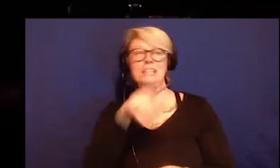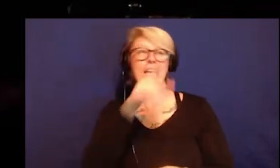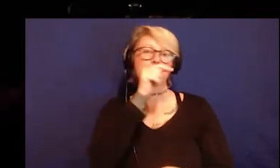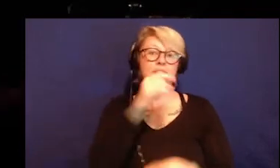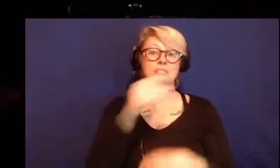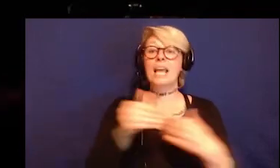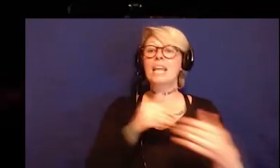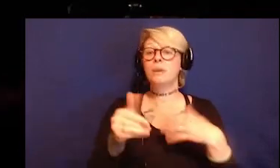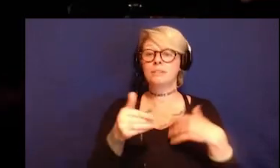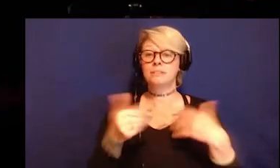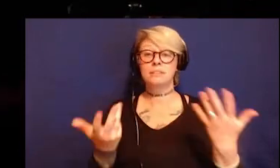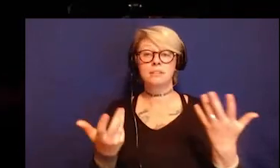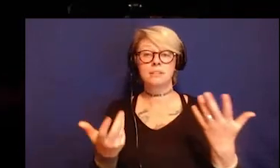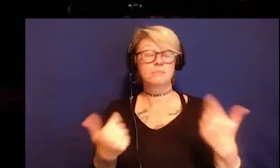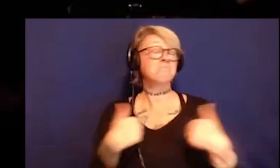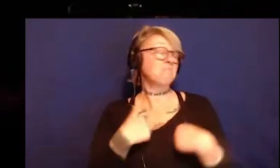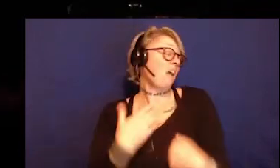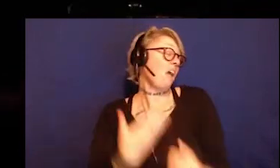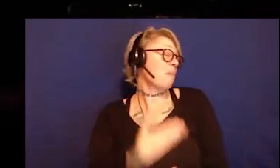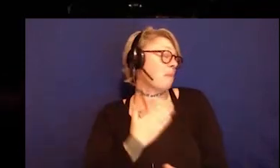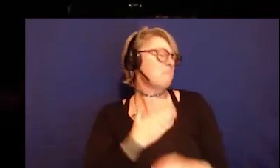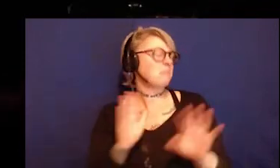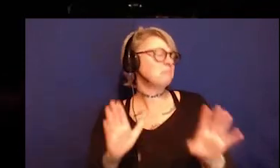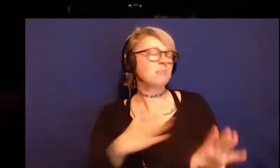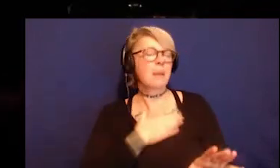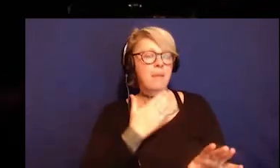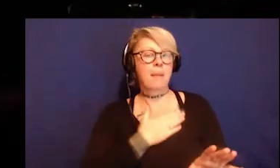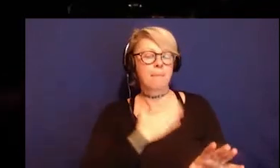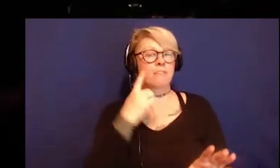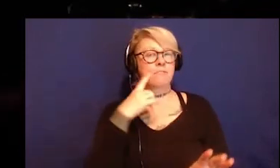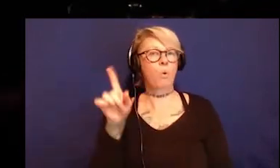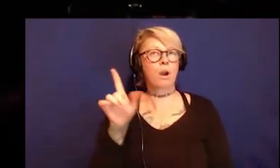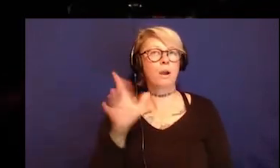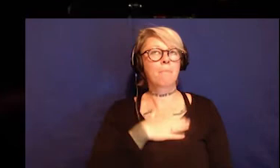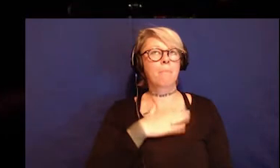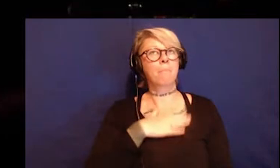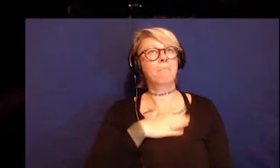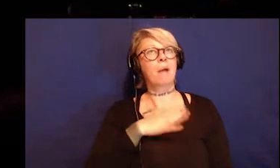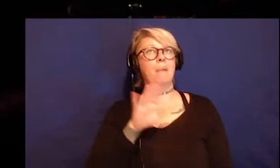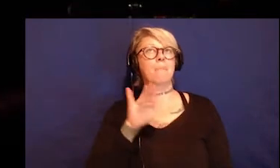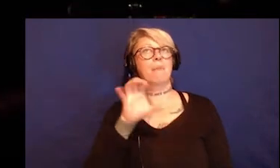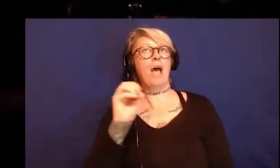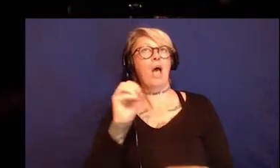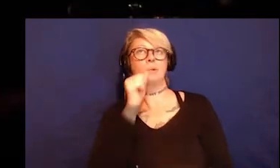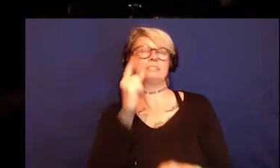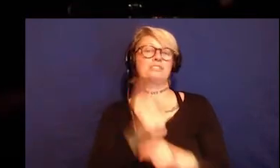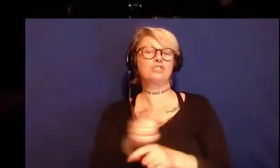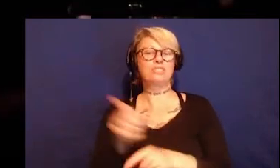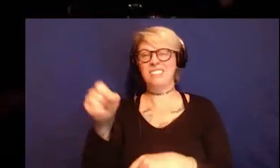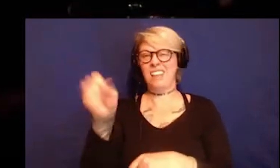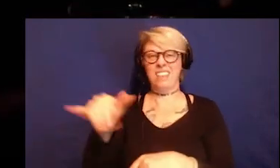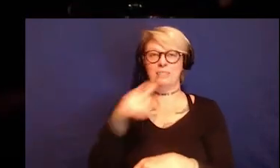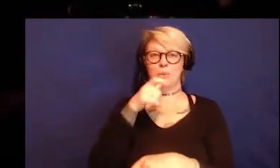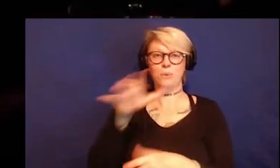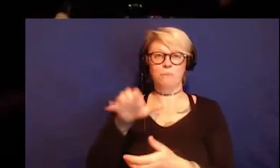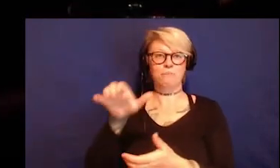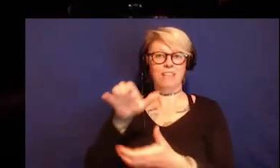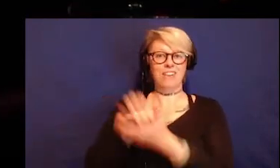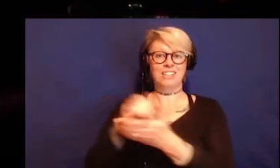Anyway, I'm happy. I'm happy for my biological sister. Yeah, she's the one getting married today.